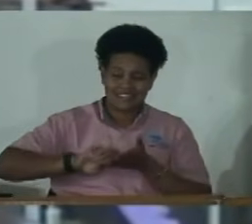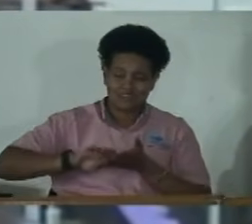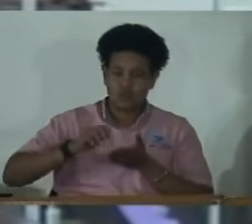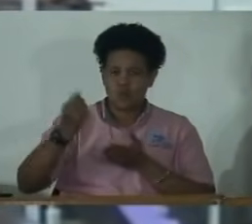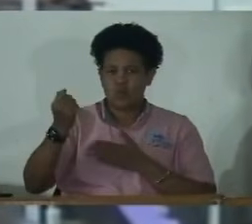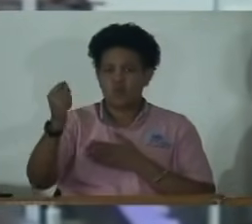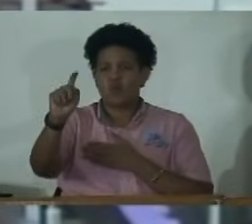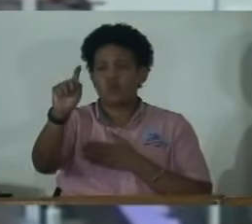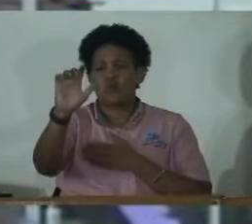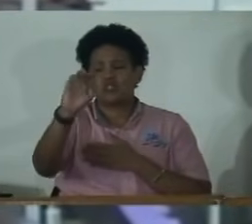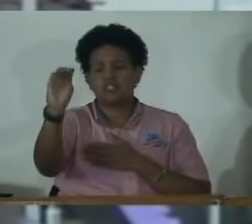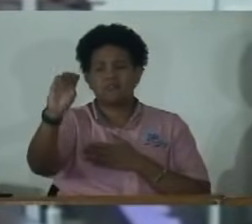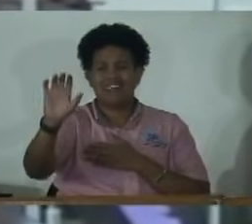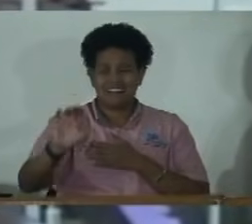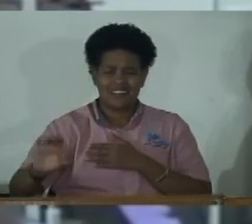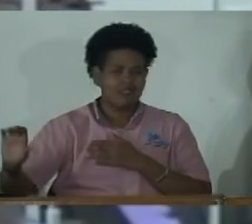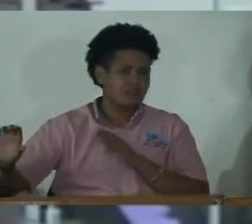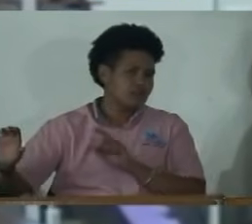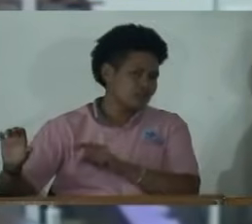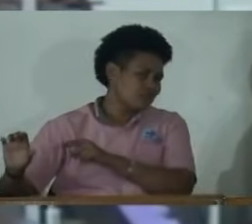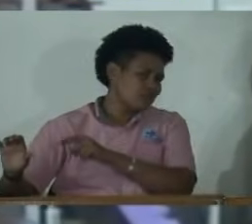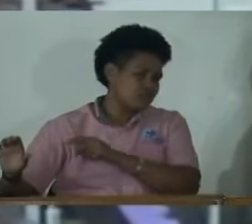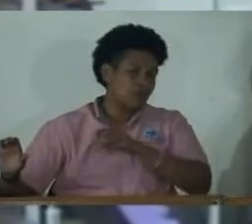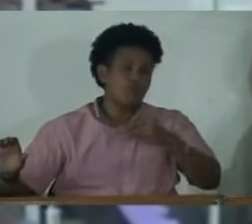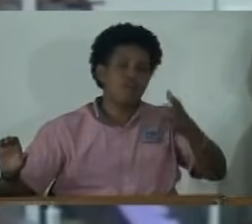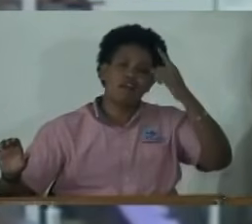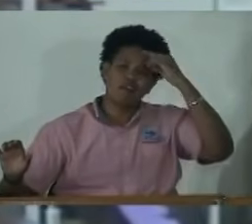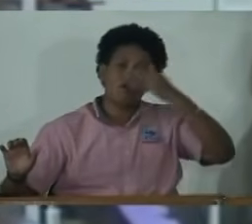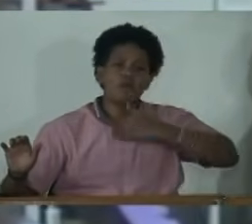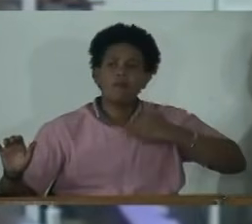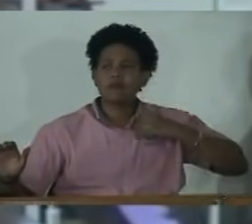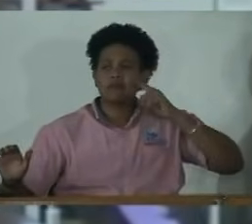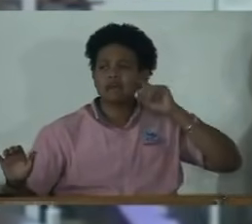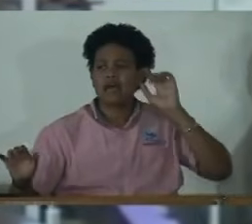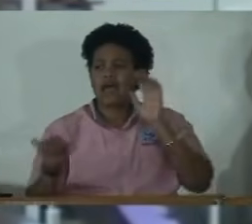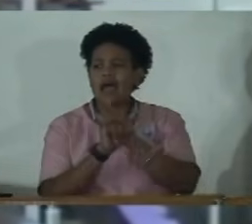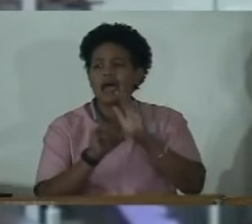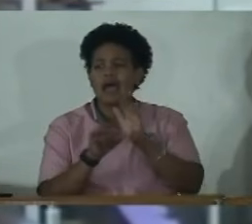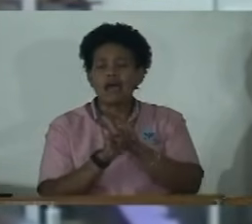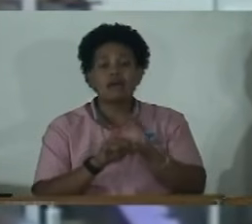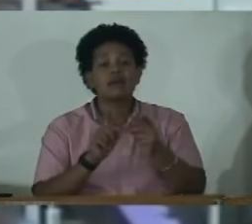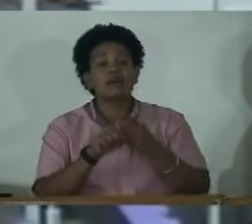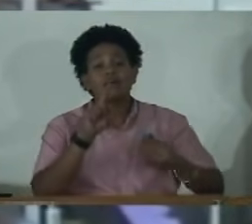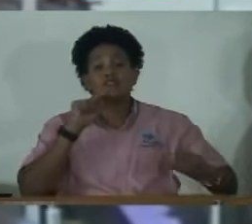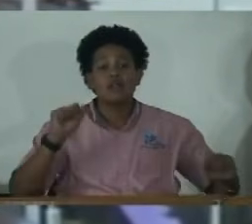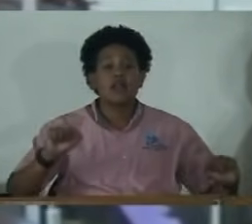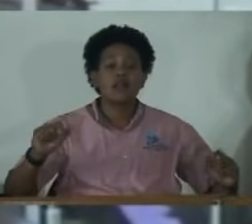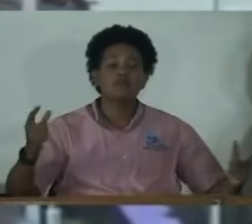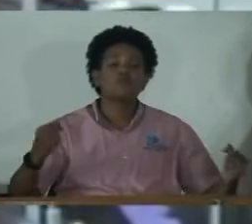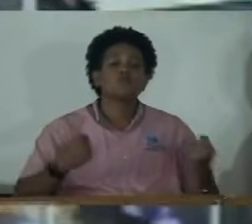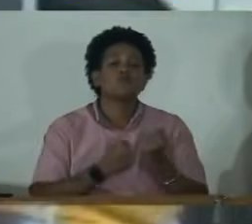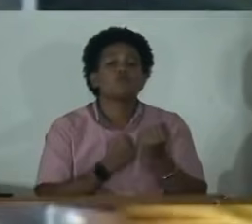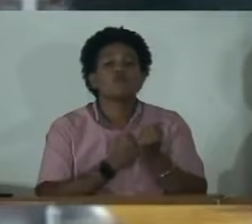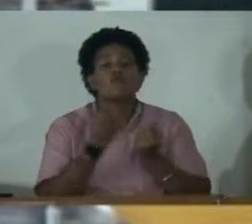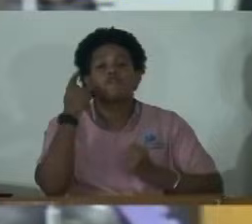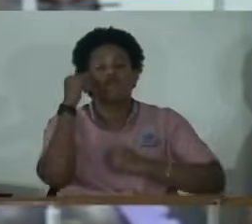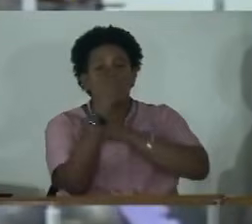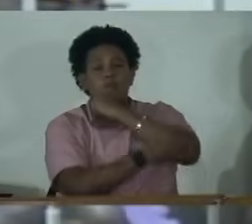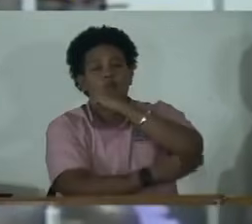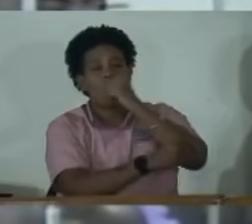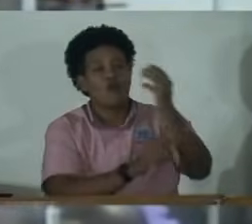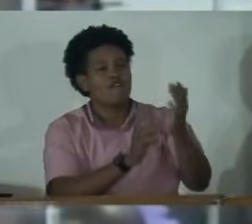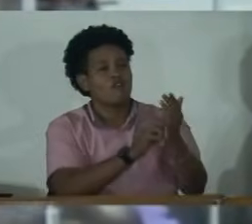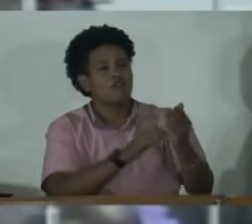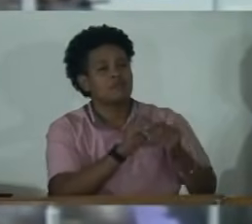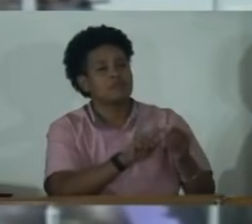$100 million to be provided for members to identify and be able to give support for the poor and vulnerable within